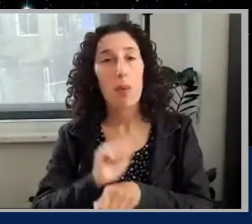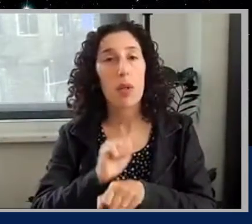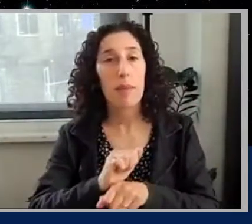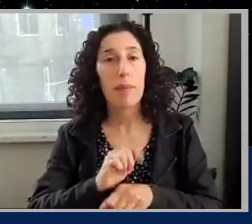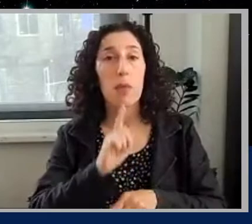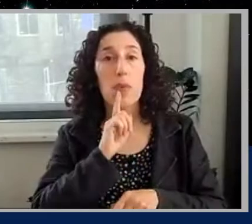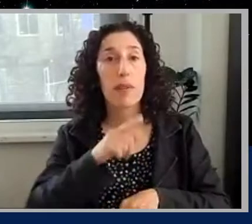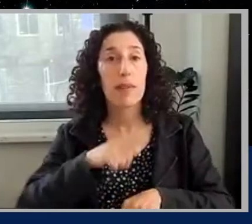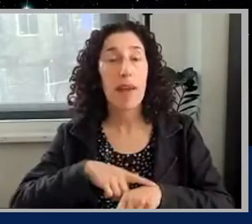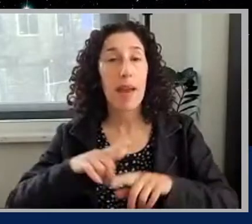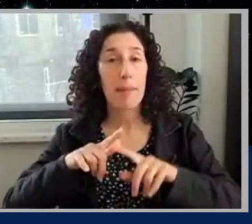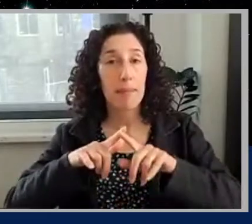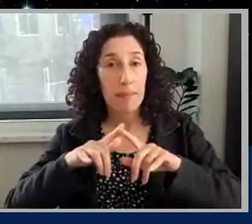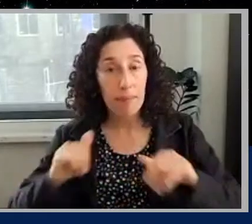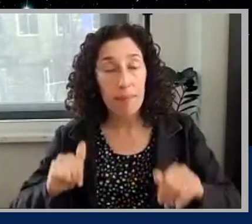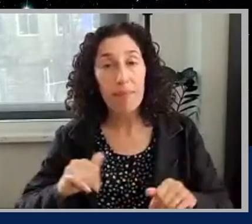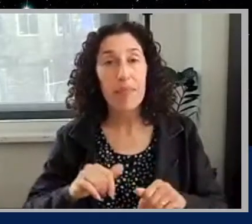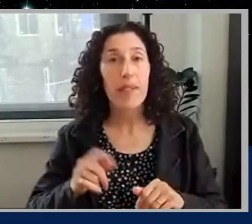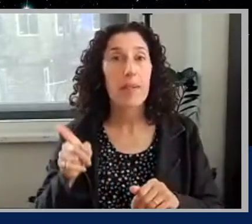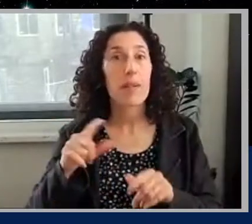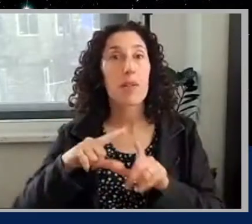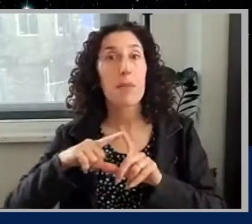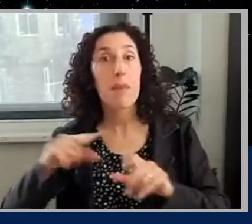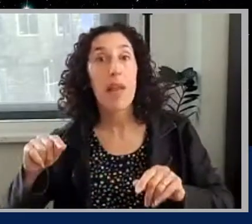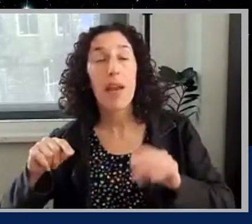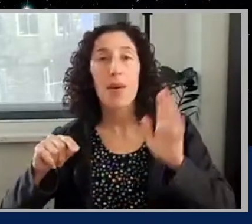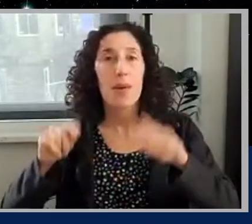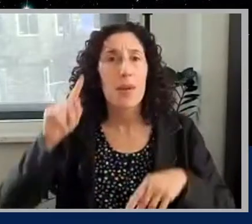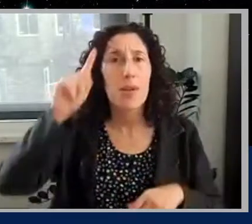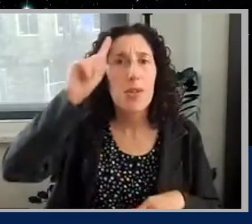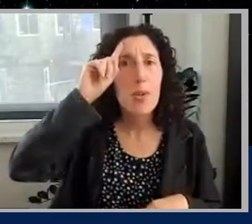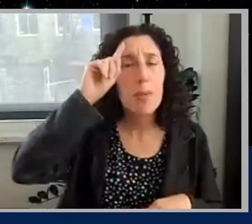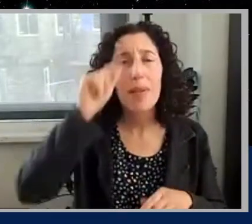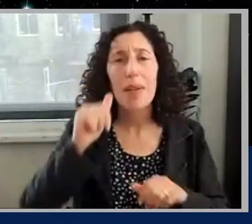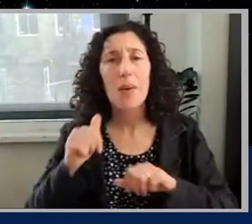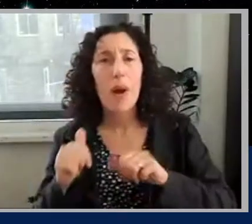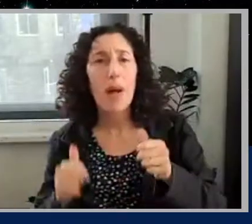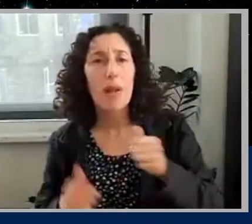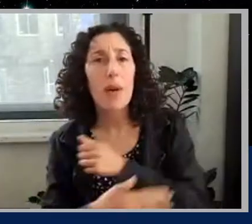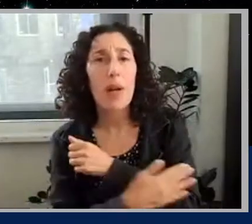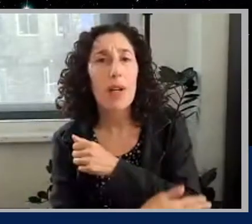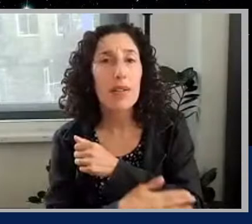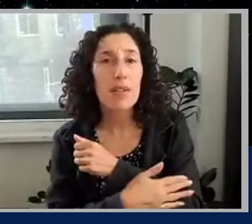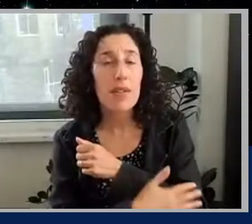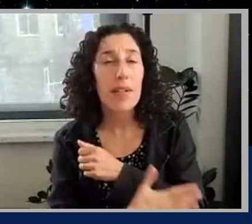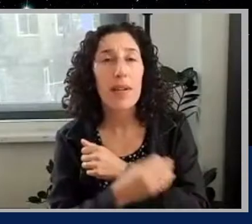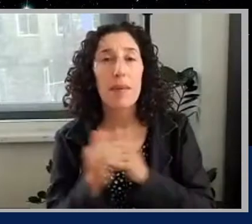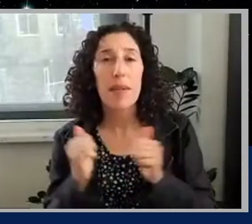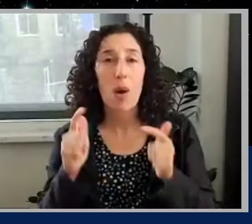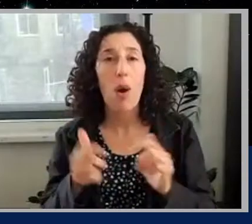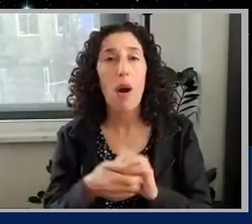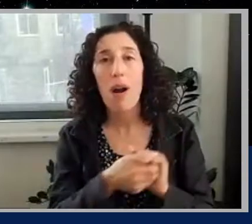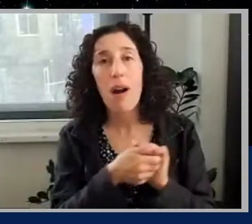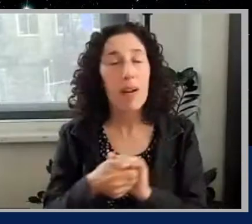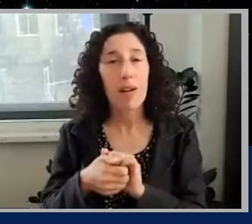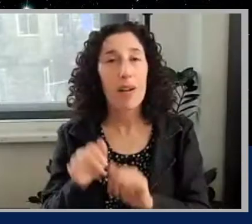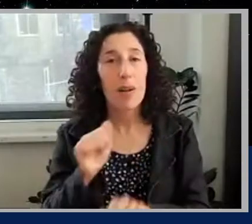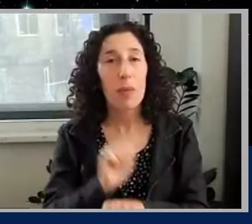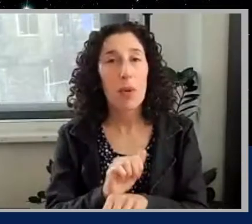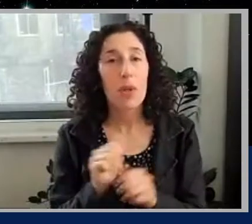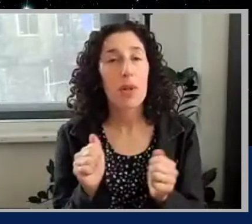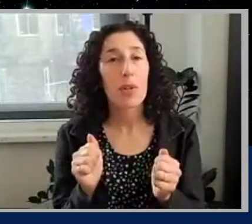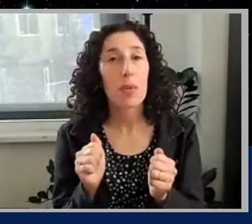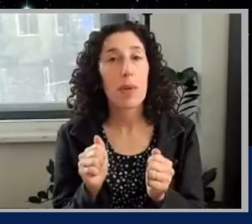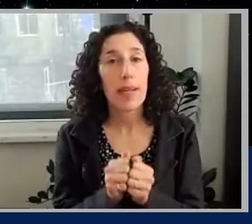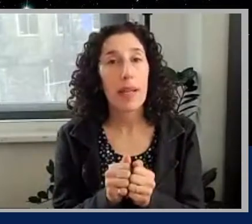in 3D with sonification across, different kinds of barriers and being able to think of their data